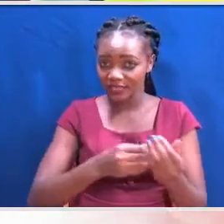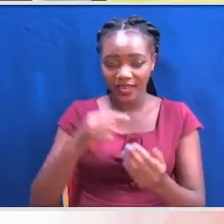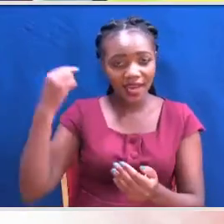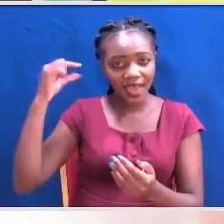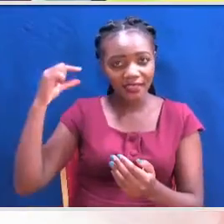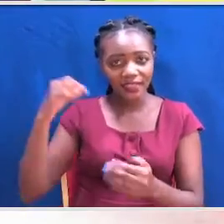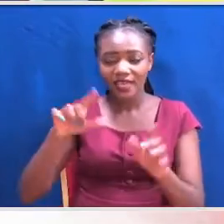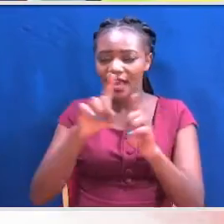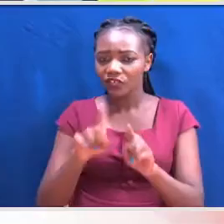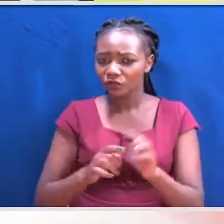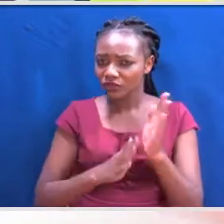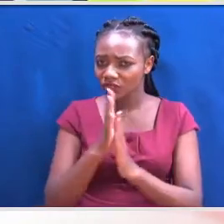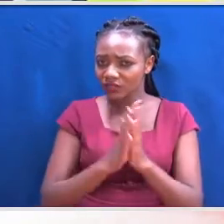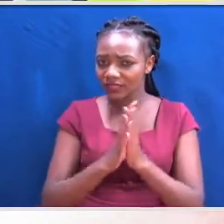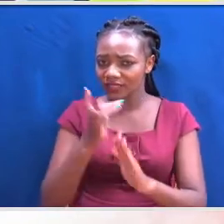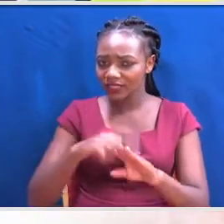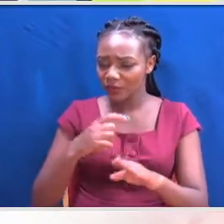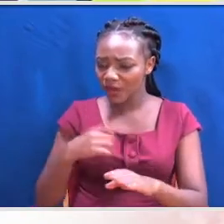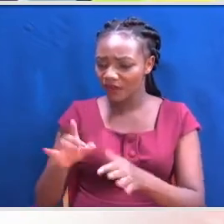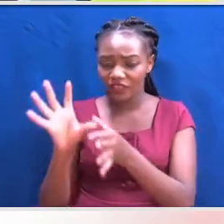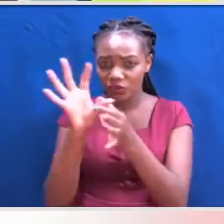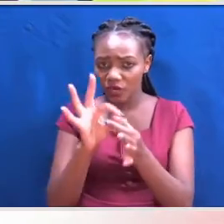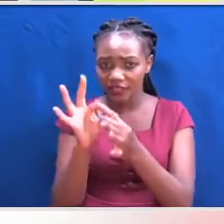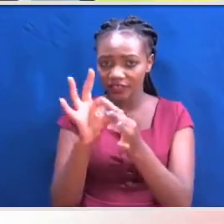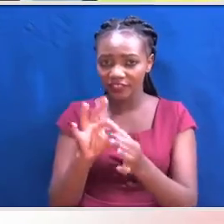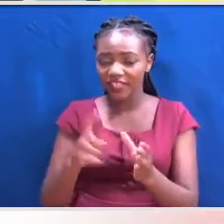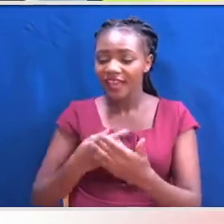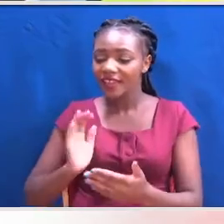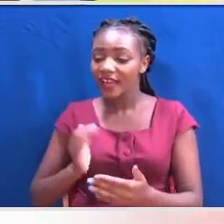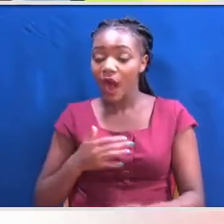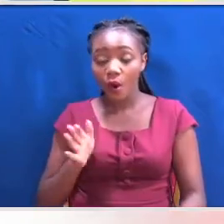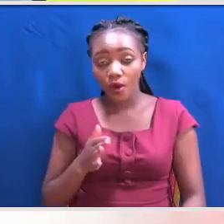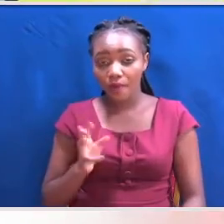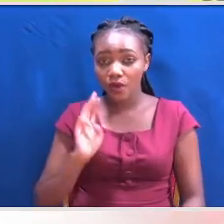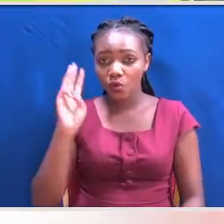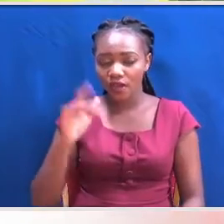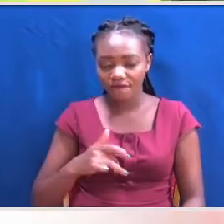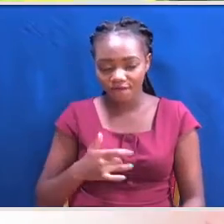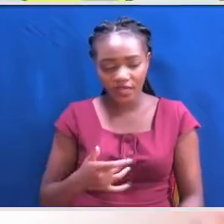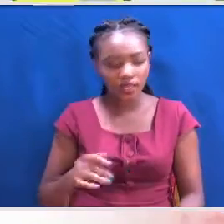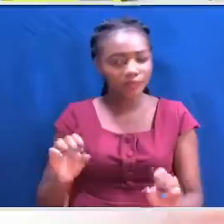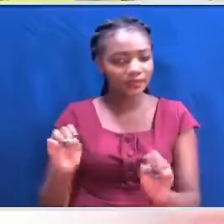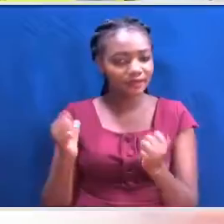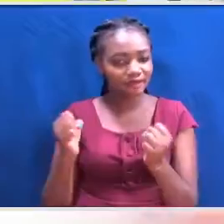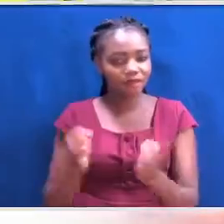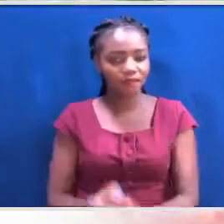that once we have this connectivity, our women will feel secured.